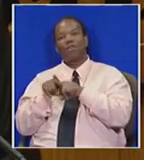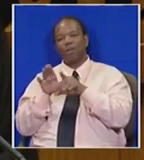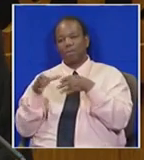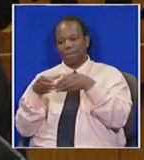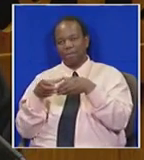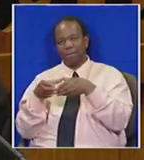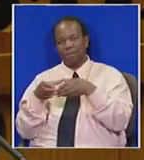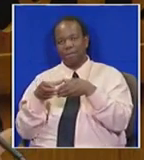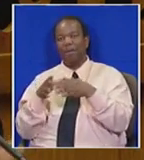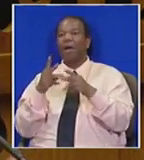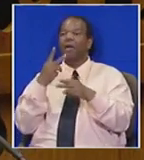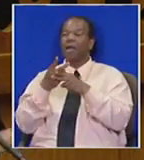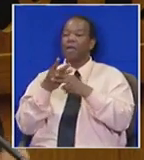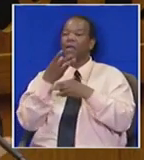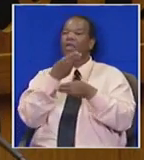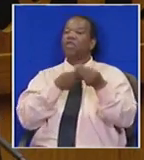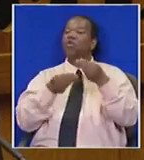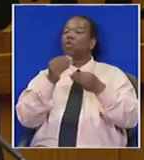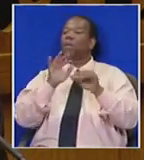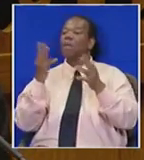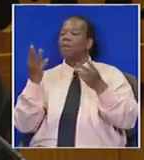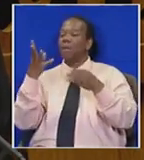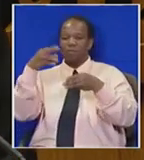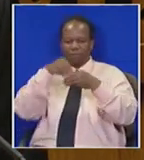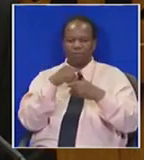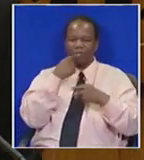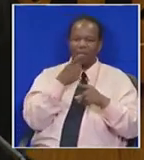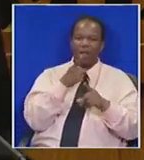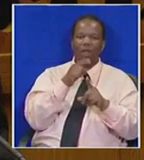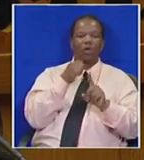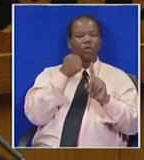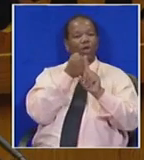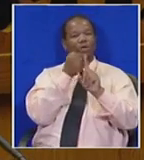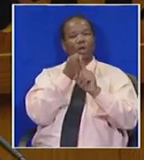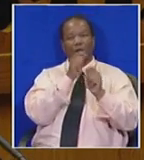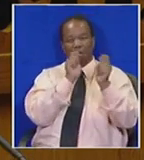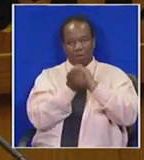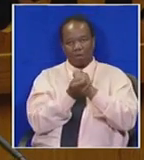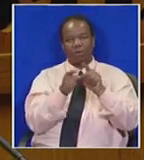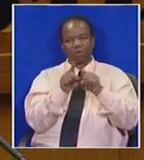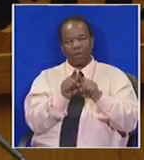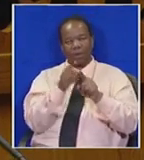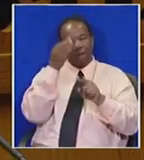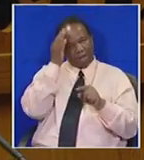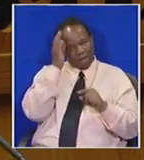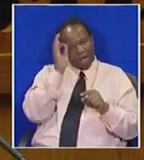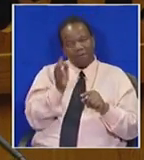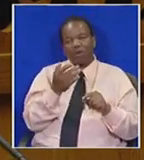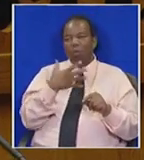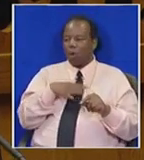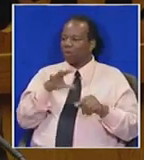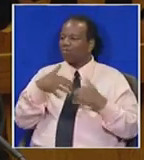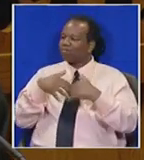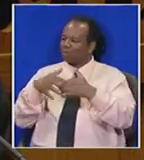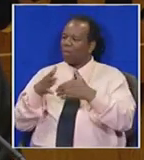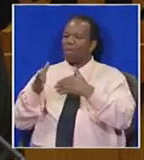economic inclusion, people-centered radical socio-economic transformation, government is taking steps to boost youth entrepreneurs and